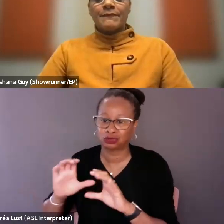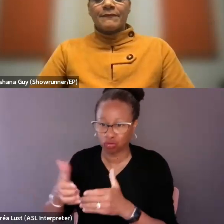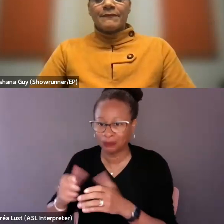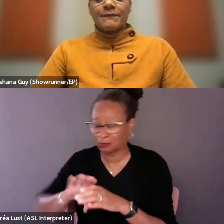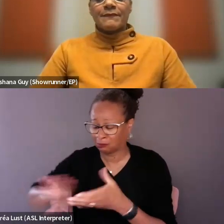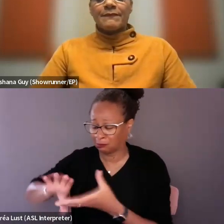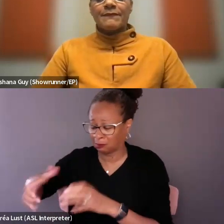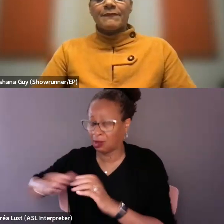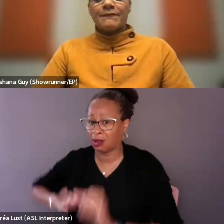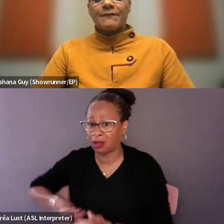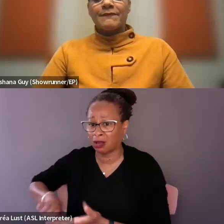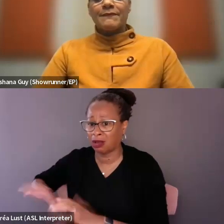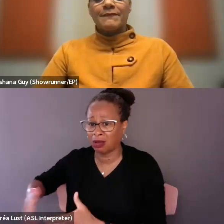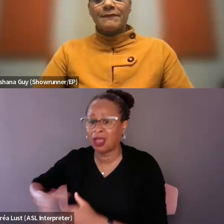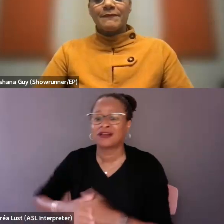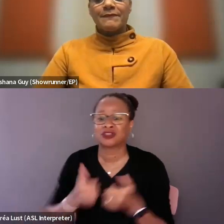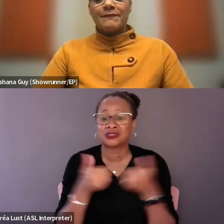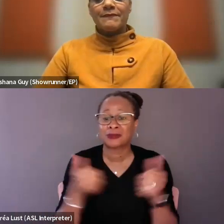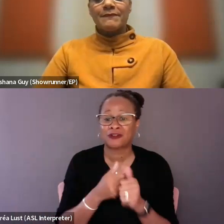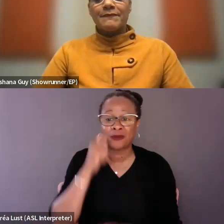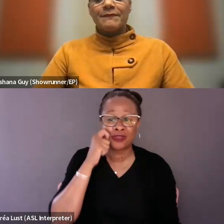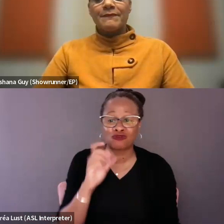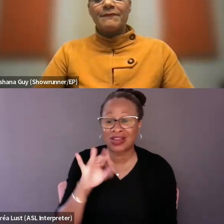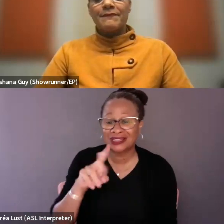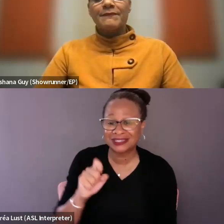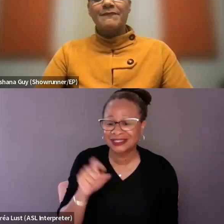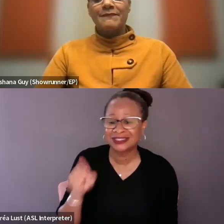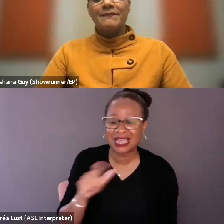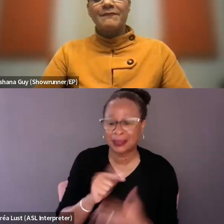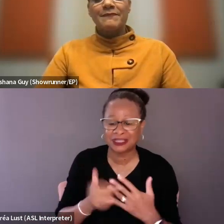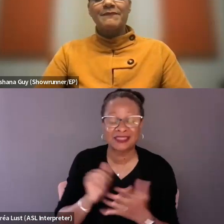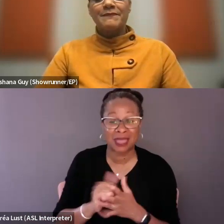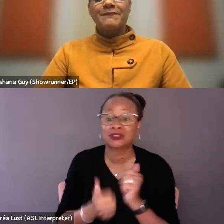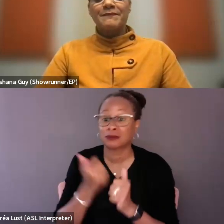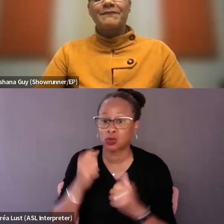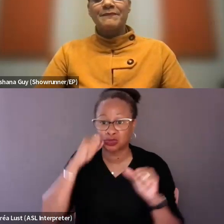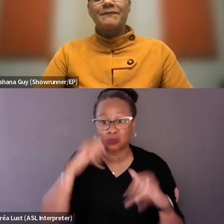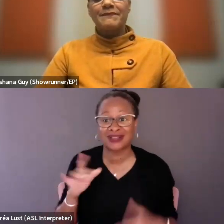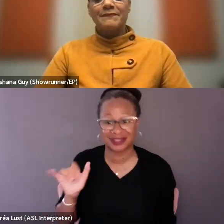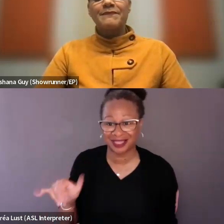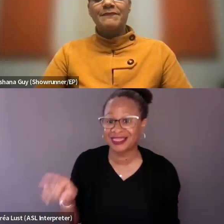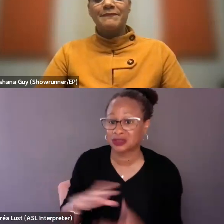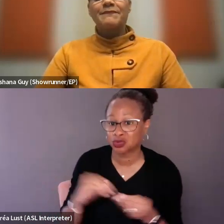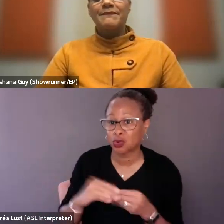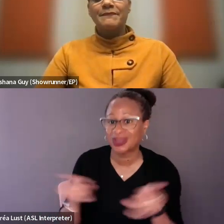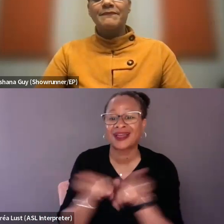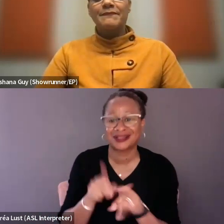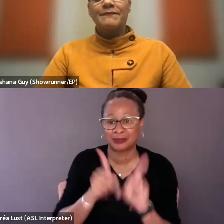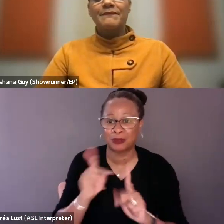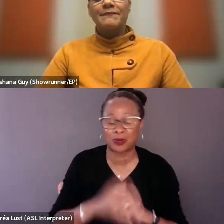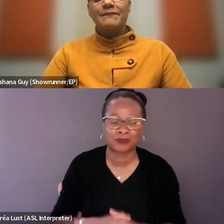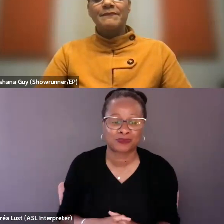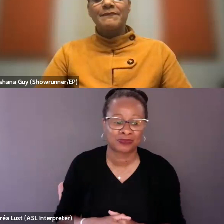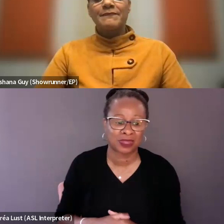I think outside of maybe the race episode, that one would be the most surprising to people. Well, I think the